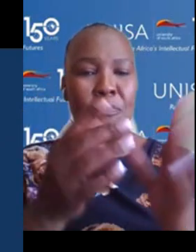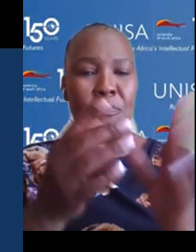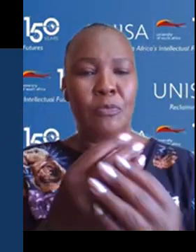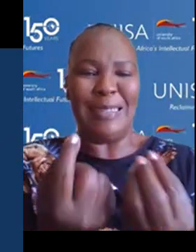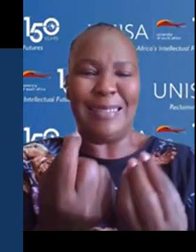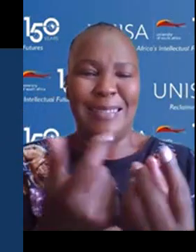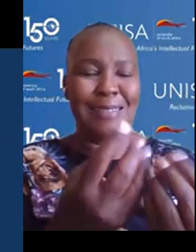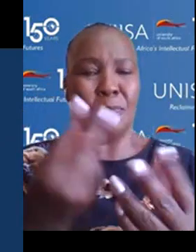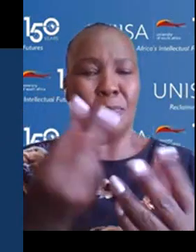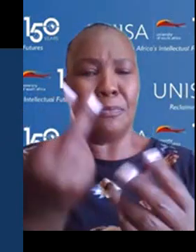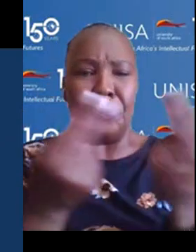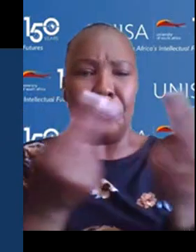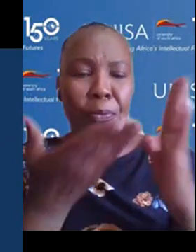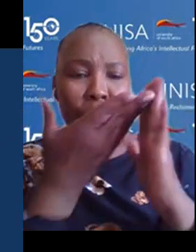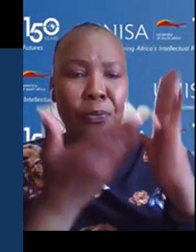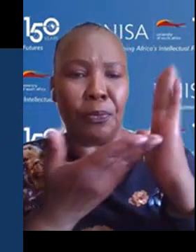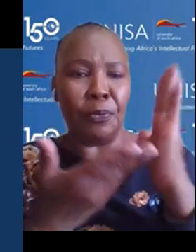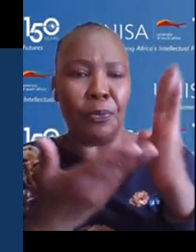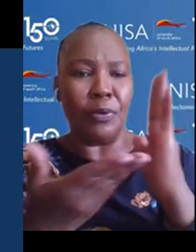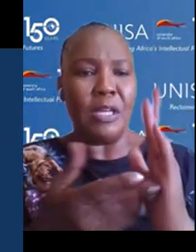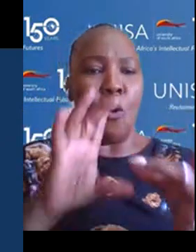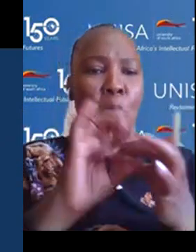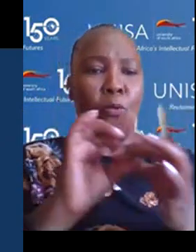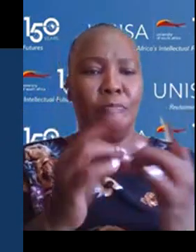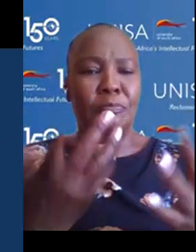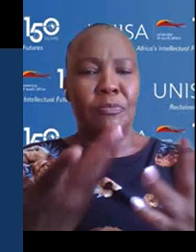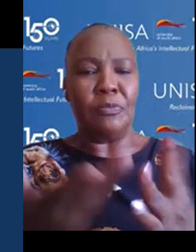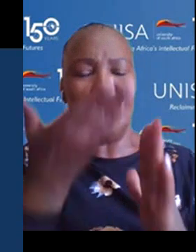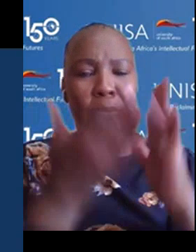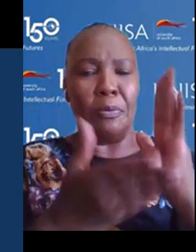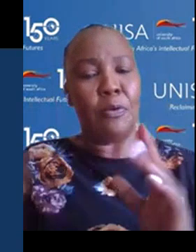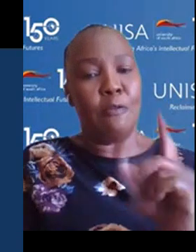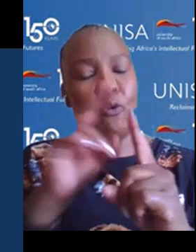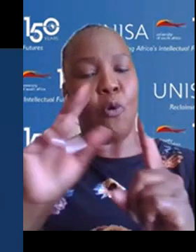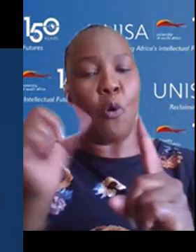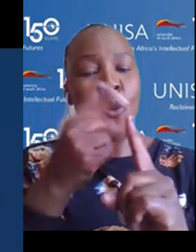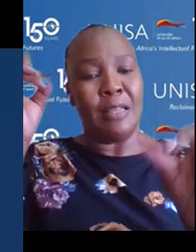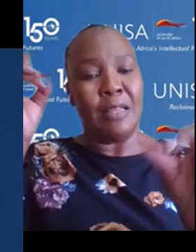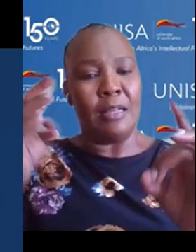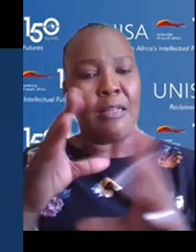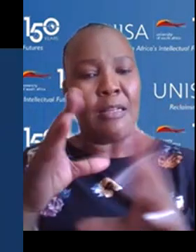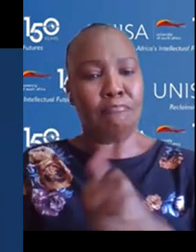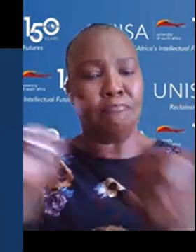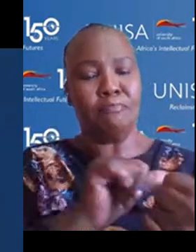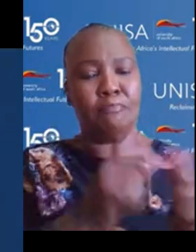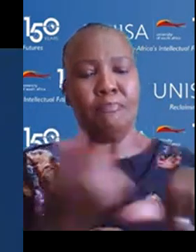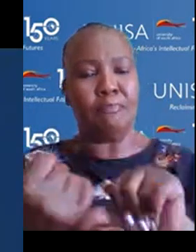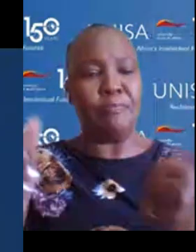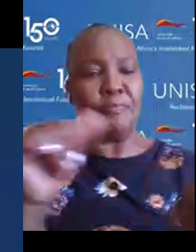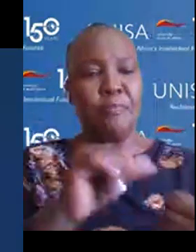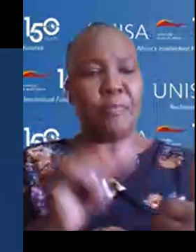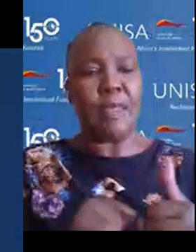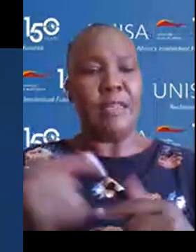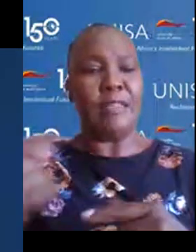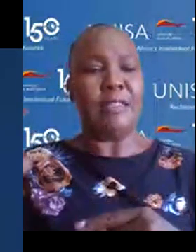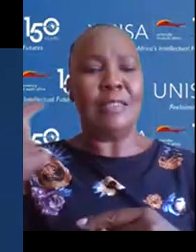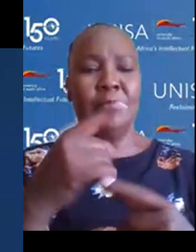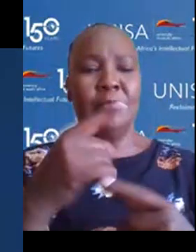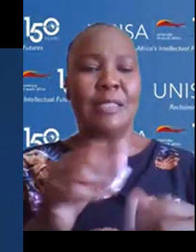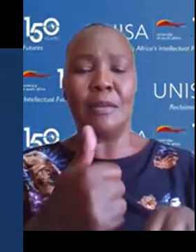features. So we've got a Home tab, Share, and View, and all the information there. We've got back and forward up buttons. So there's your